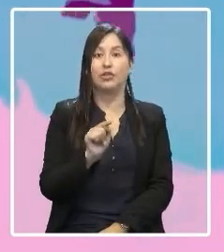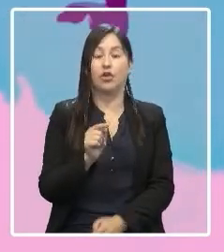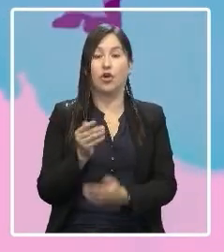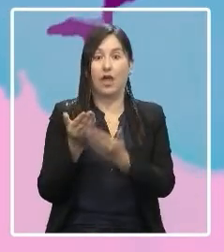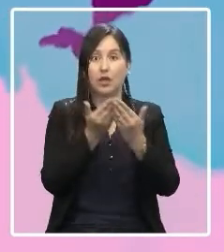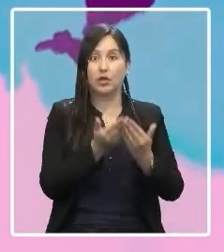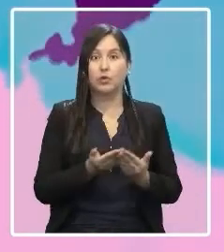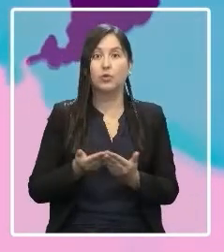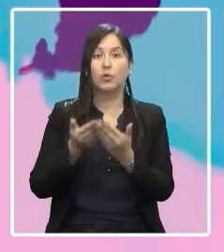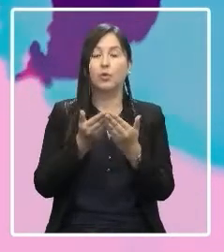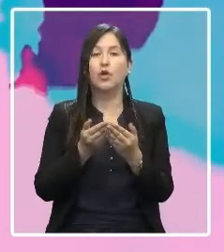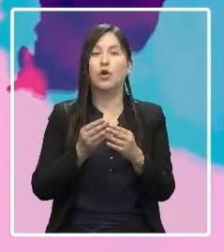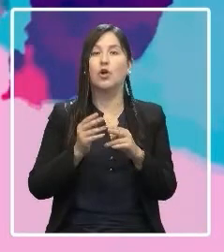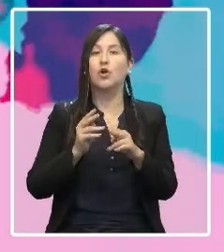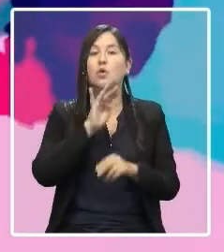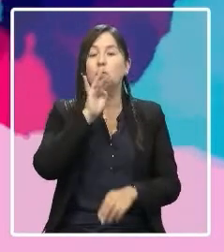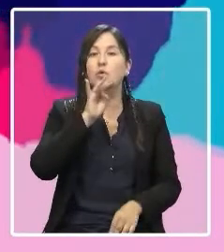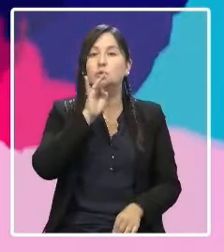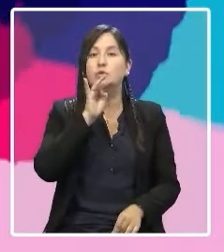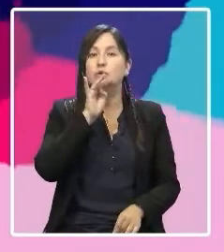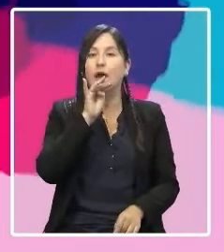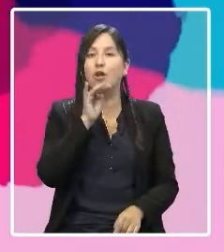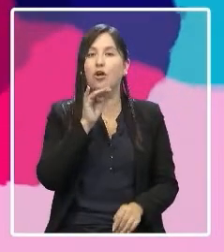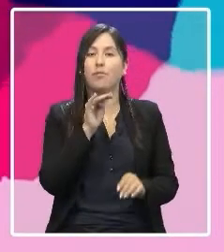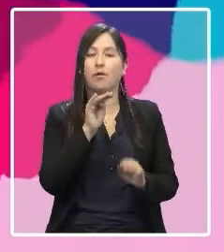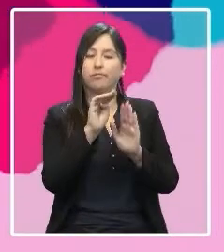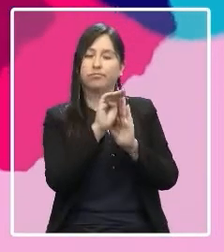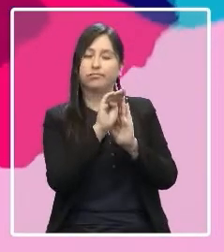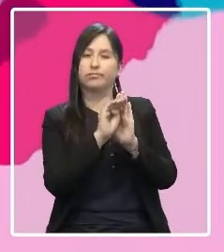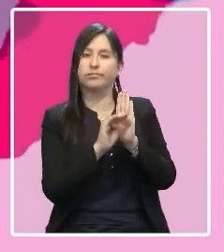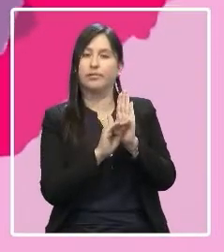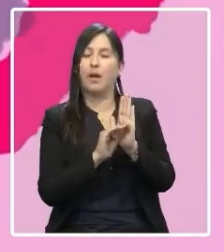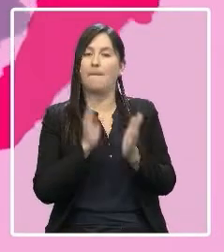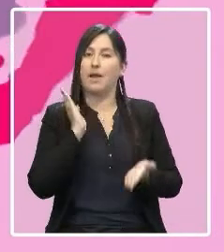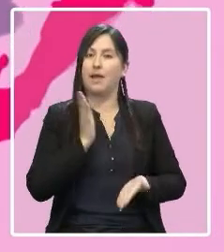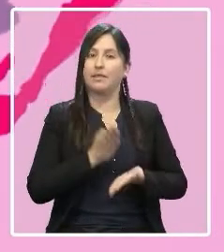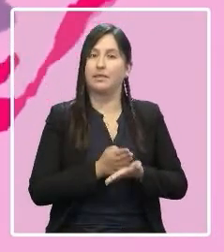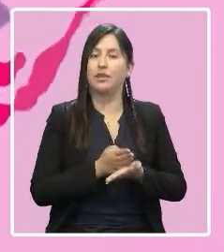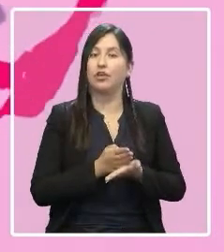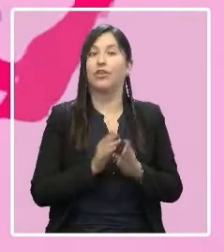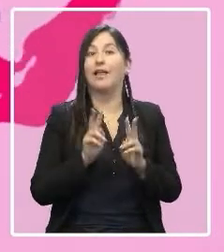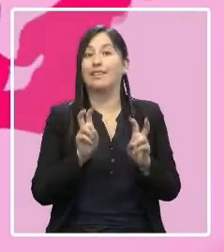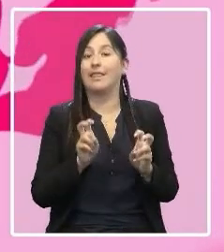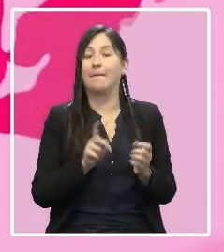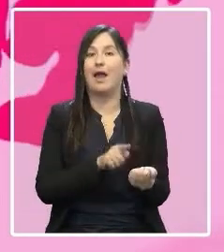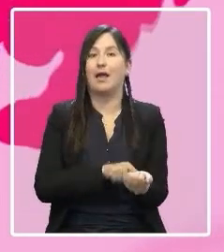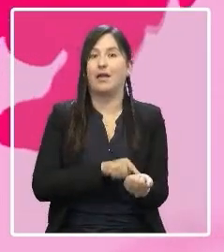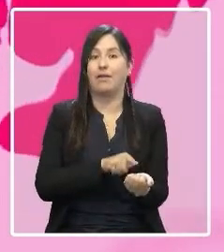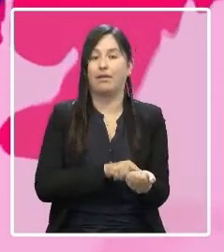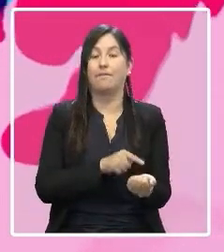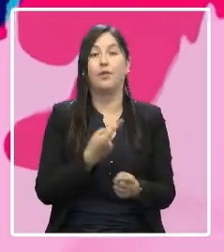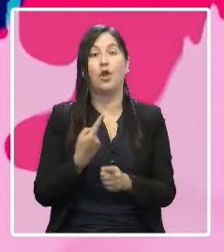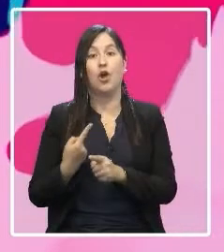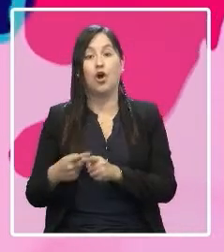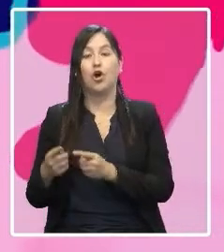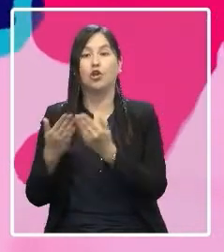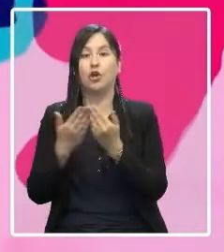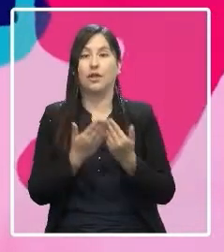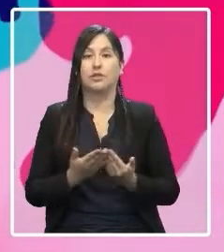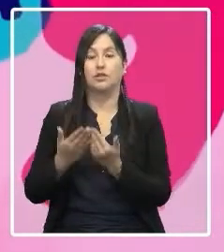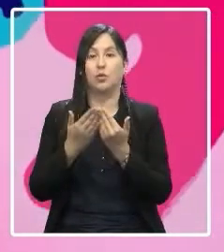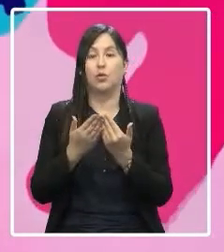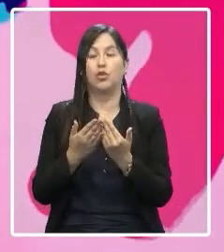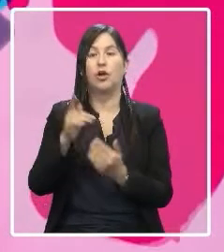behavior. Another study by Stevens et al., they looked at internet gaming disorder, and they looked at just